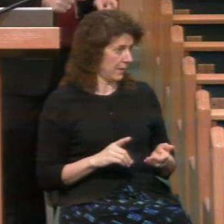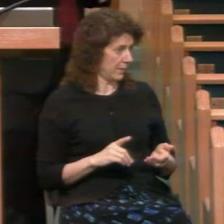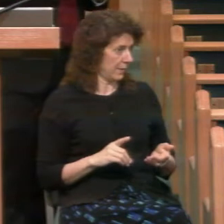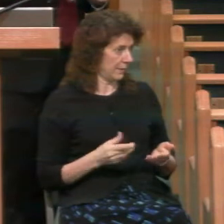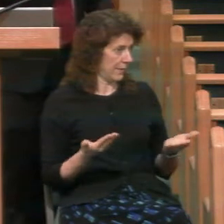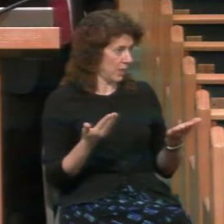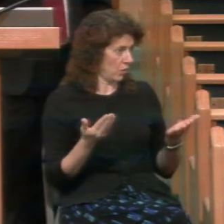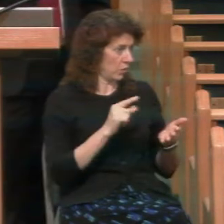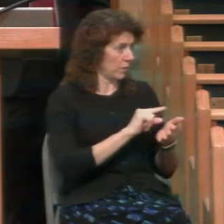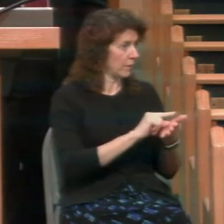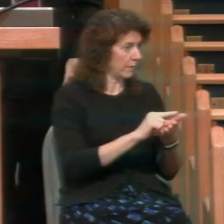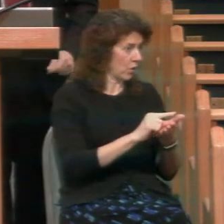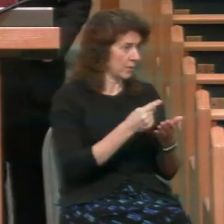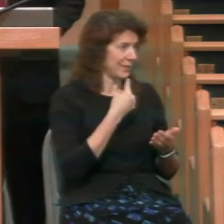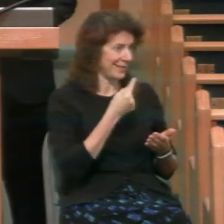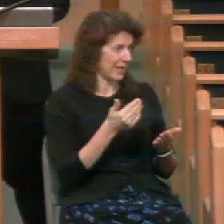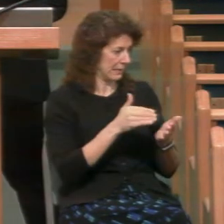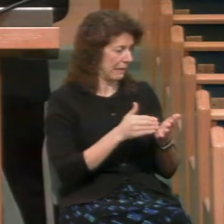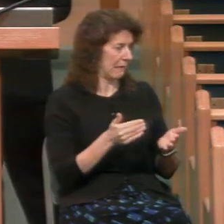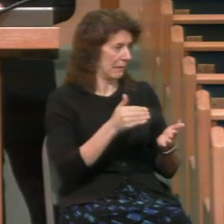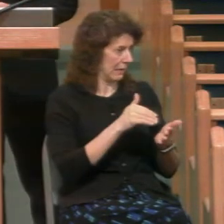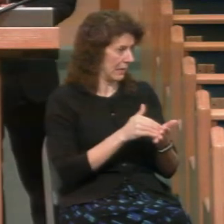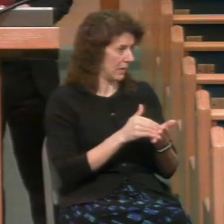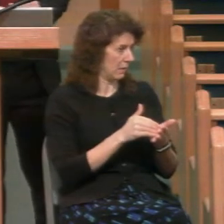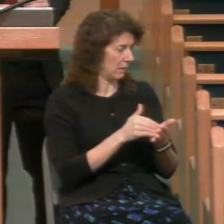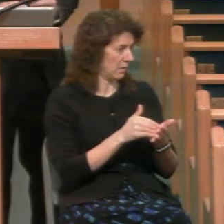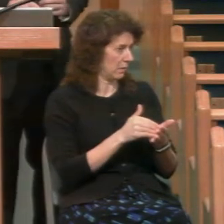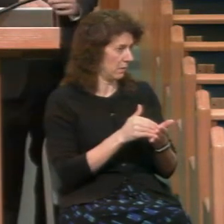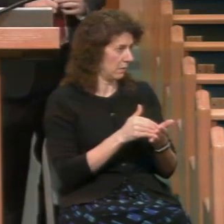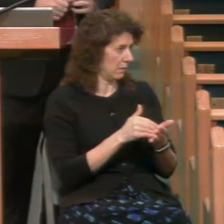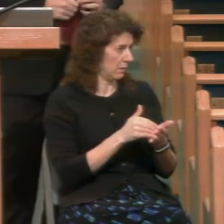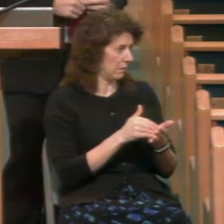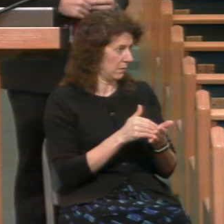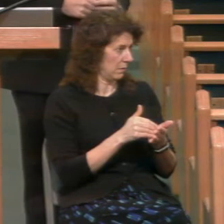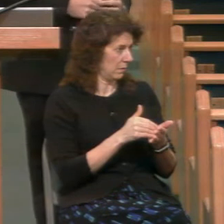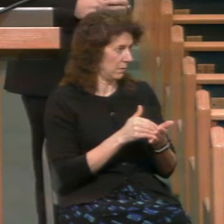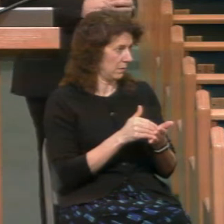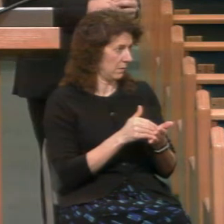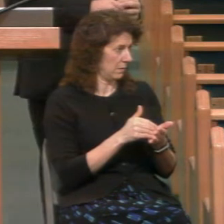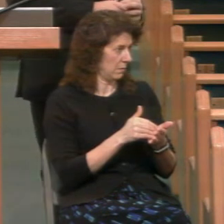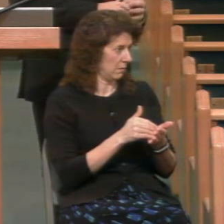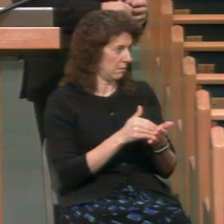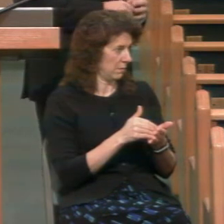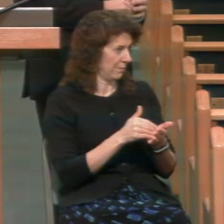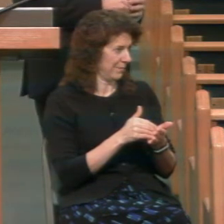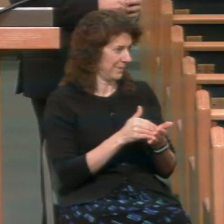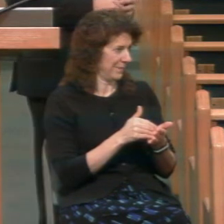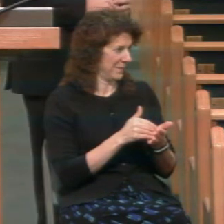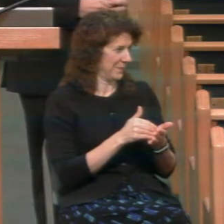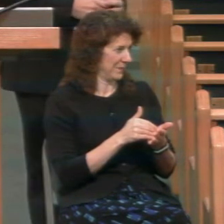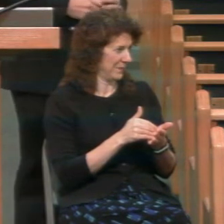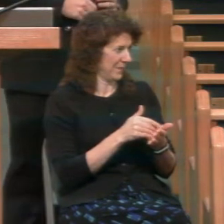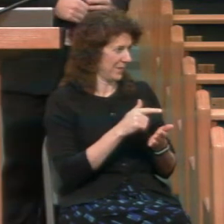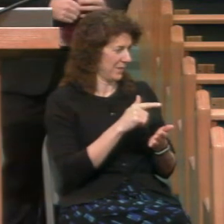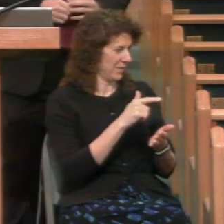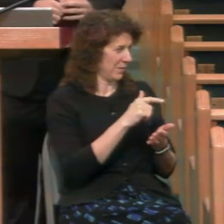that we see play out over and over and over again in David's life? The part where he says, "You're uncircumcised dog." Yeah, he was